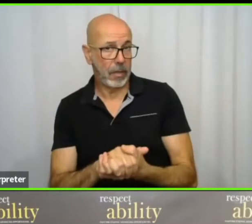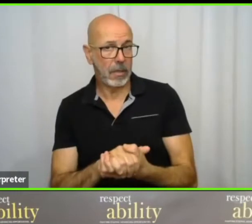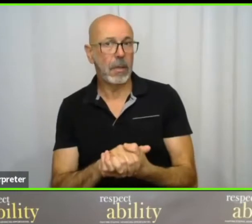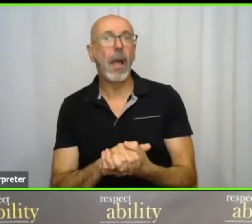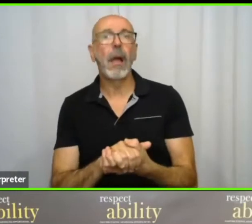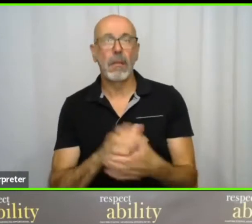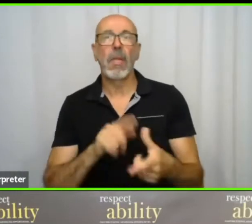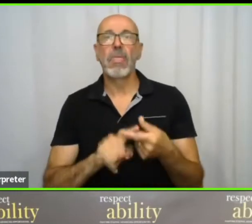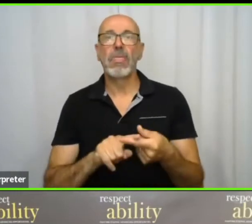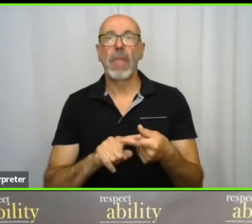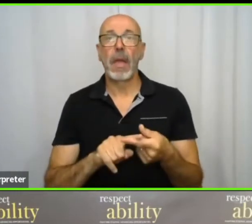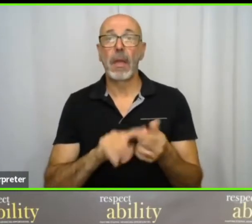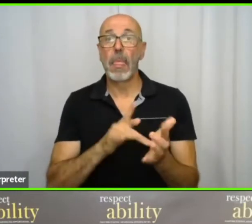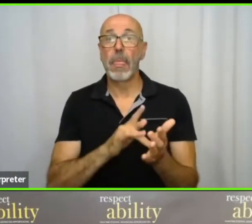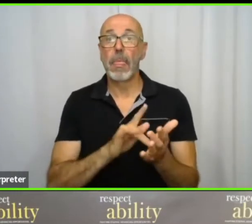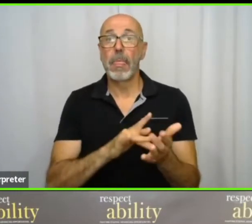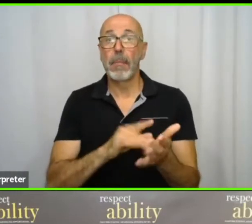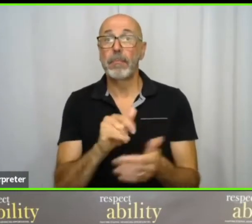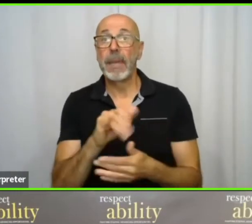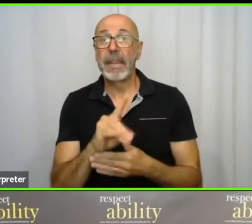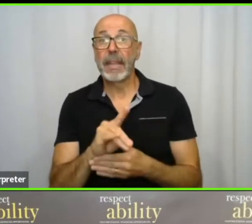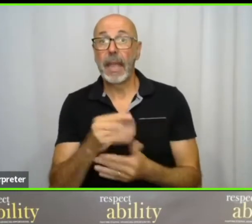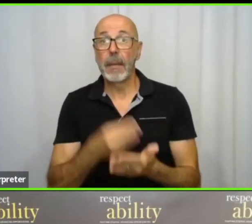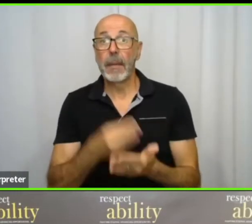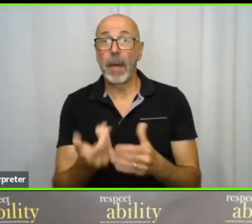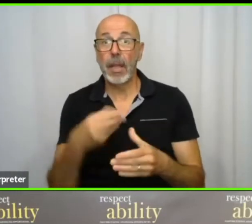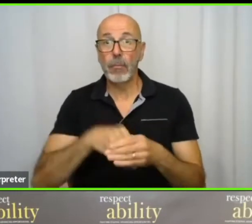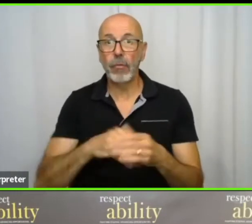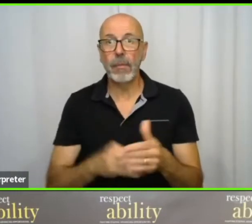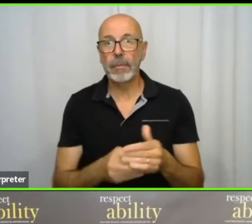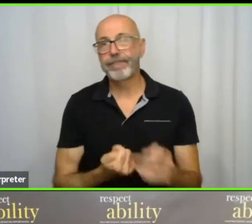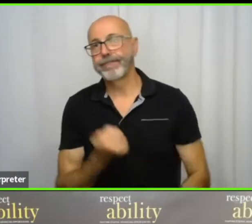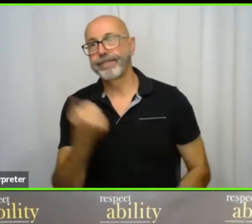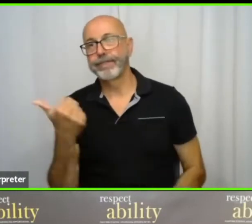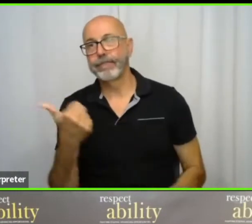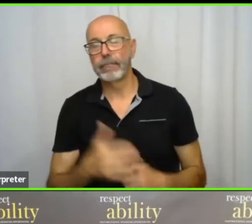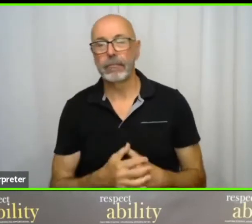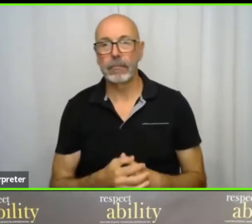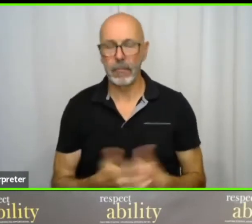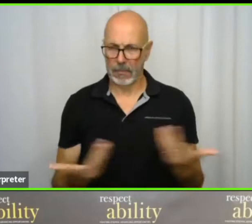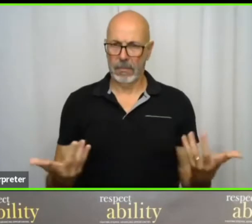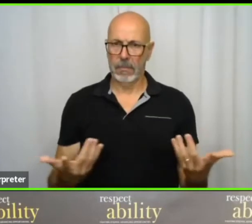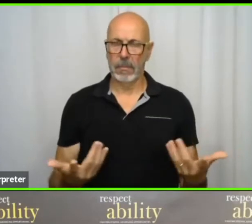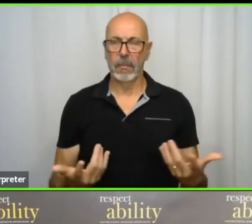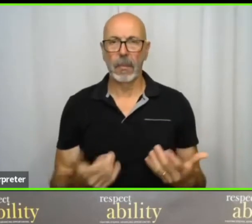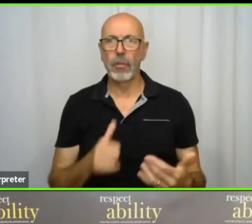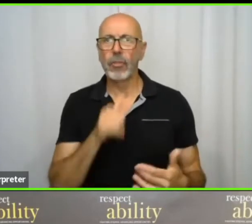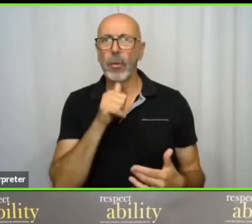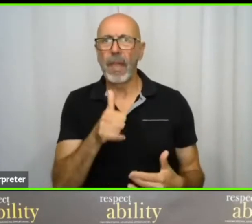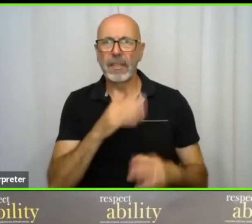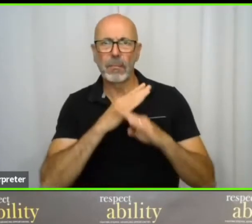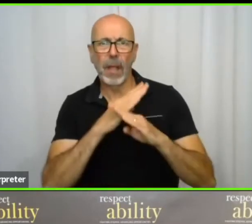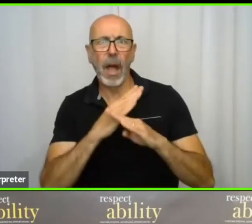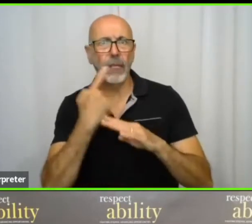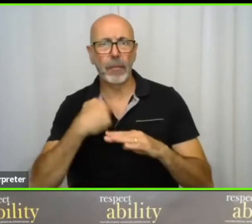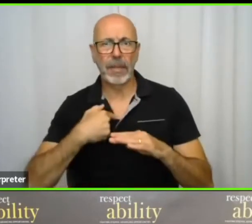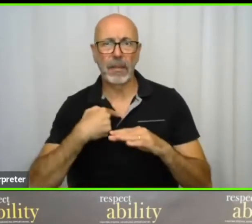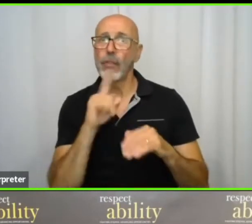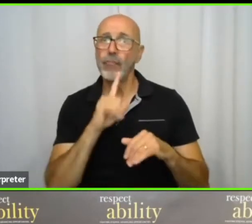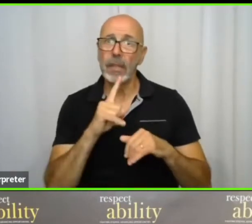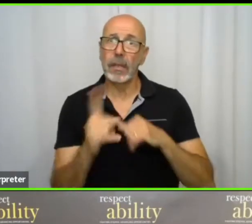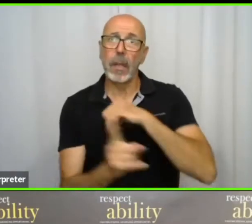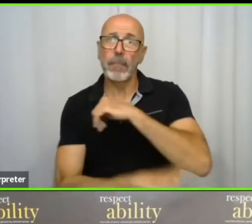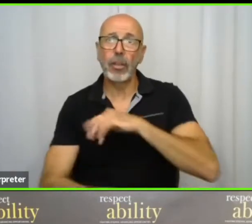get kicked out of my Medicaid buy-in program. And that's just, it's a huge disincentive. It punishes workers